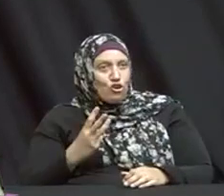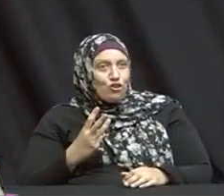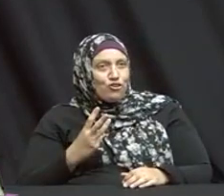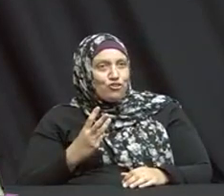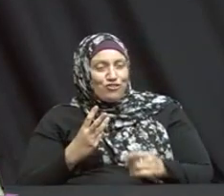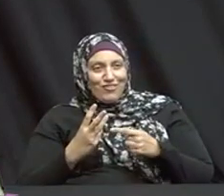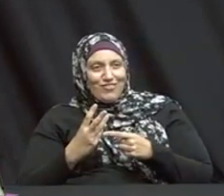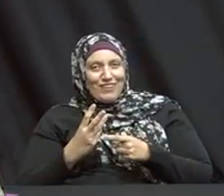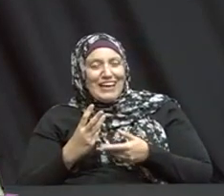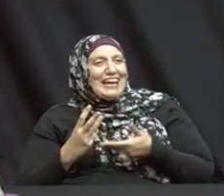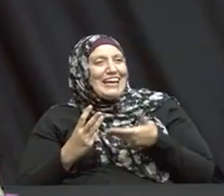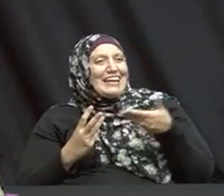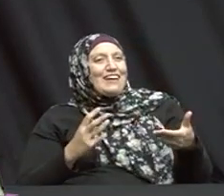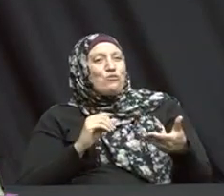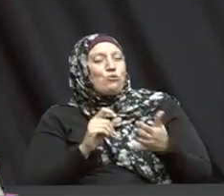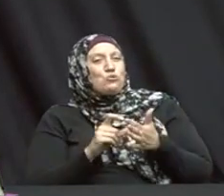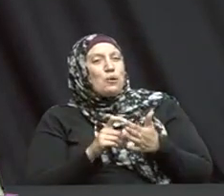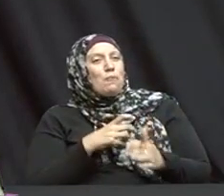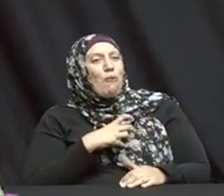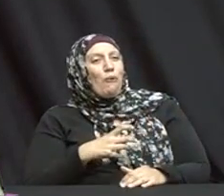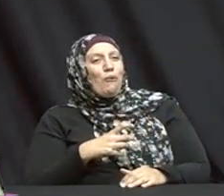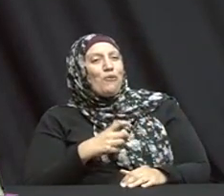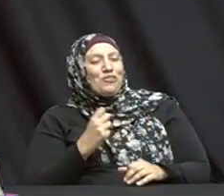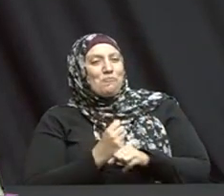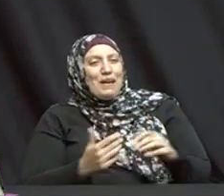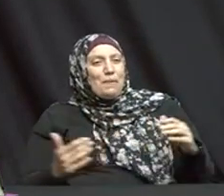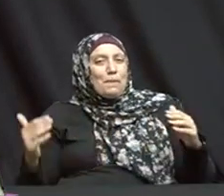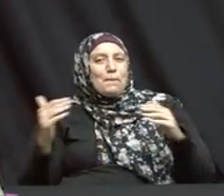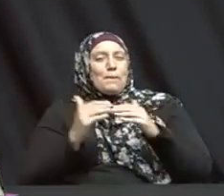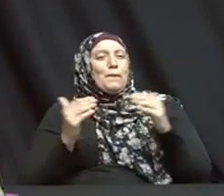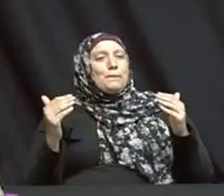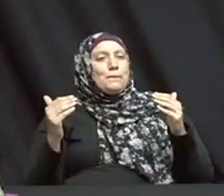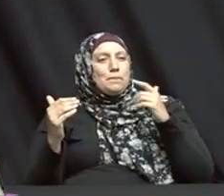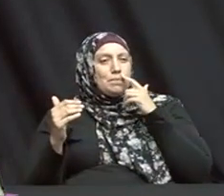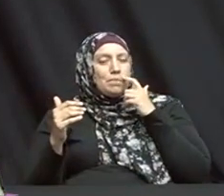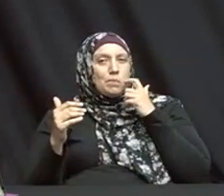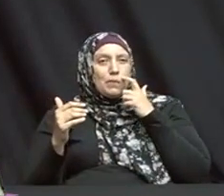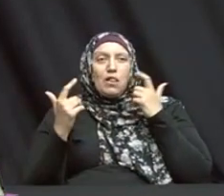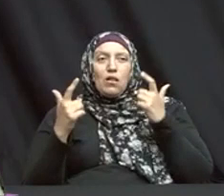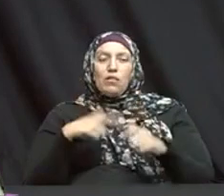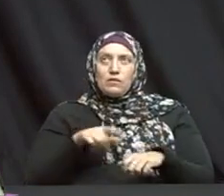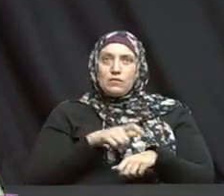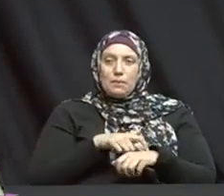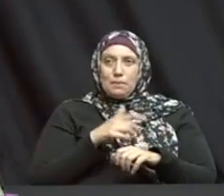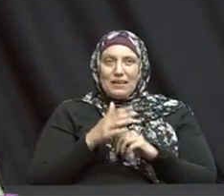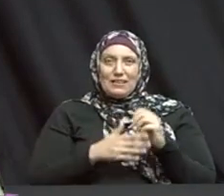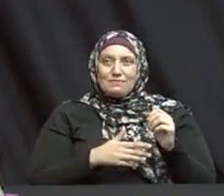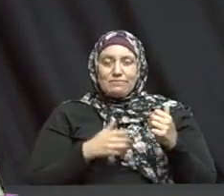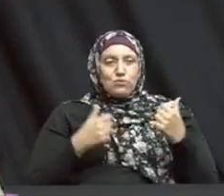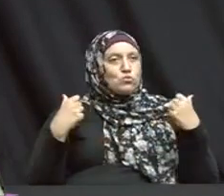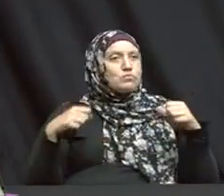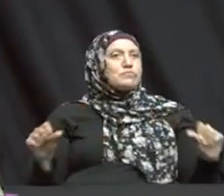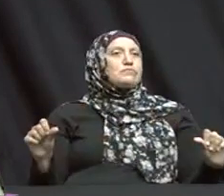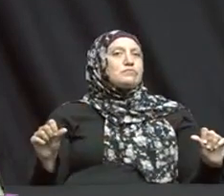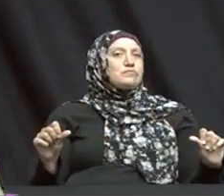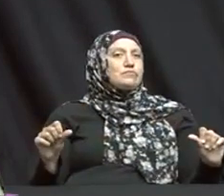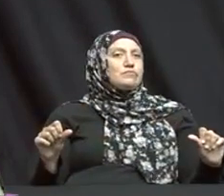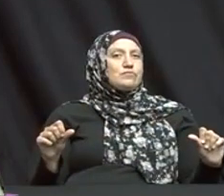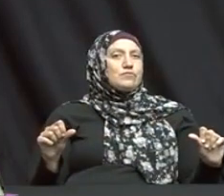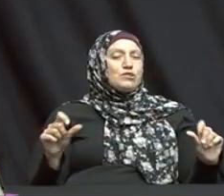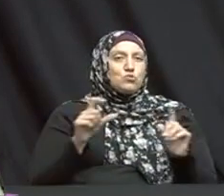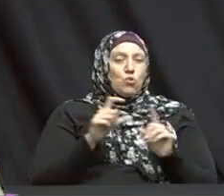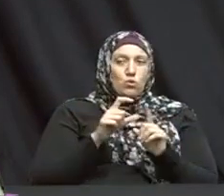one-third to then bring that balance. And then a lot of the times that brings about a result where the daughter